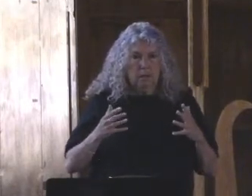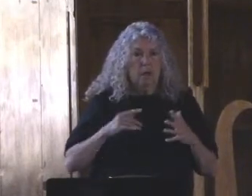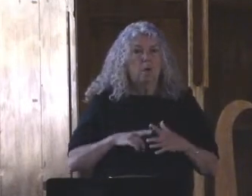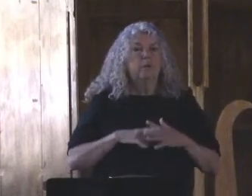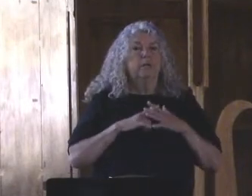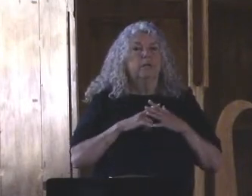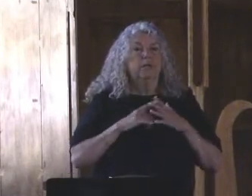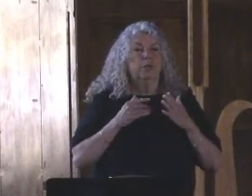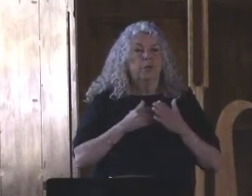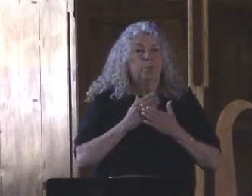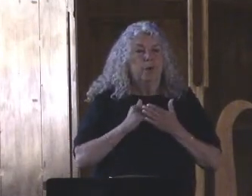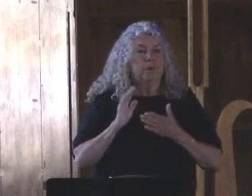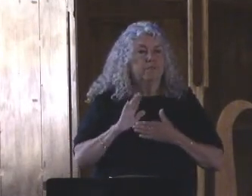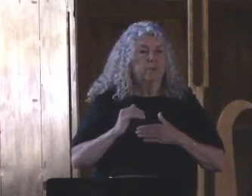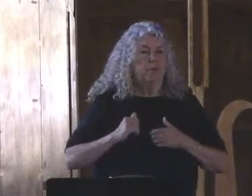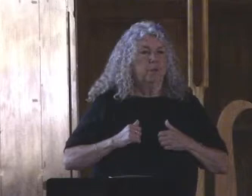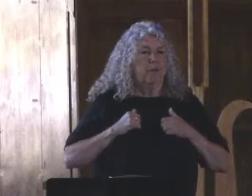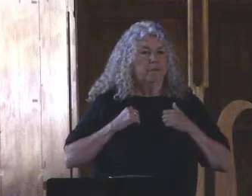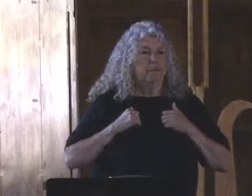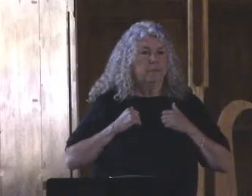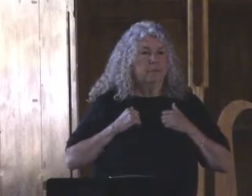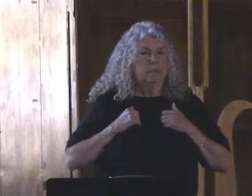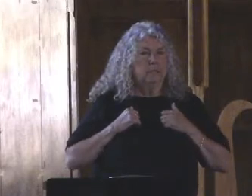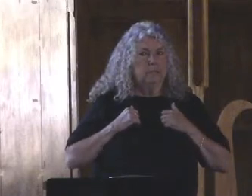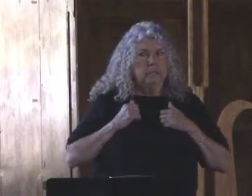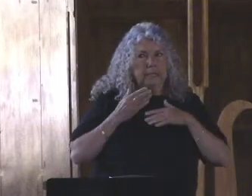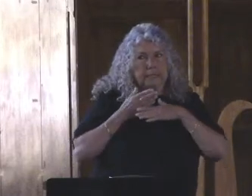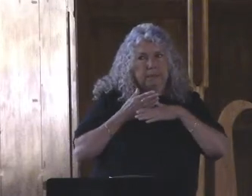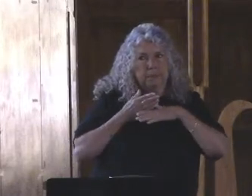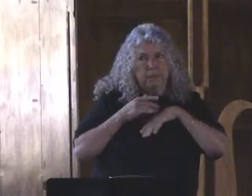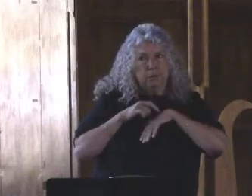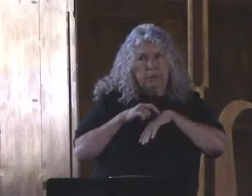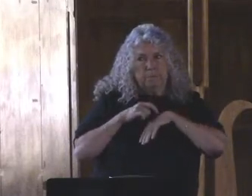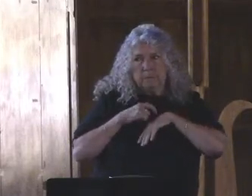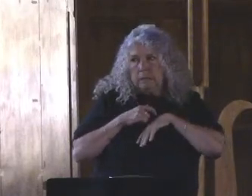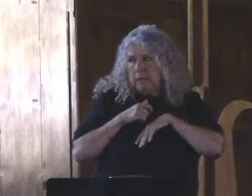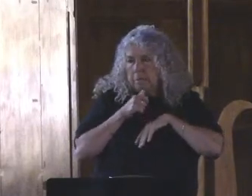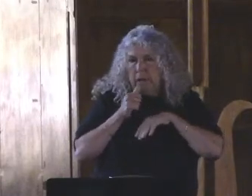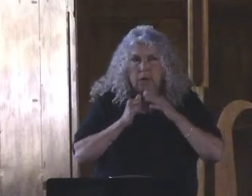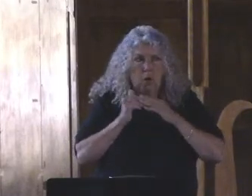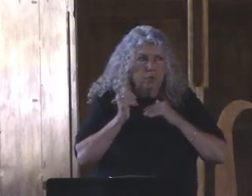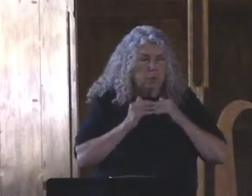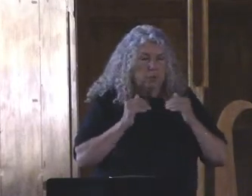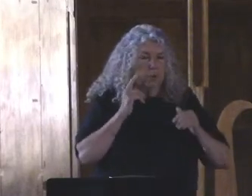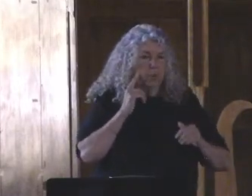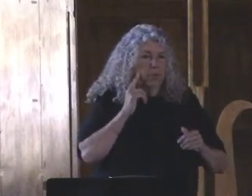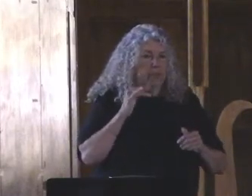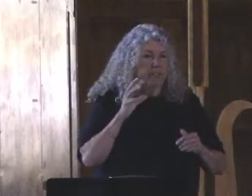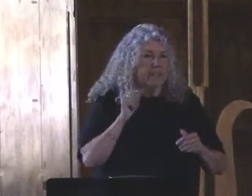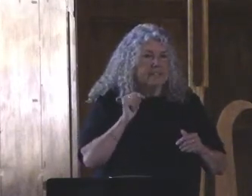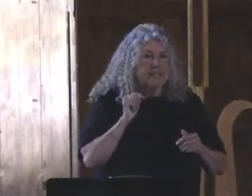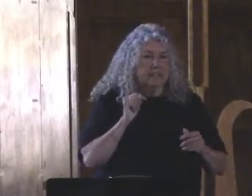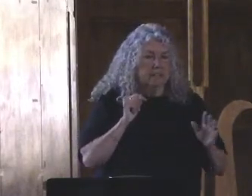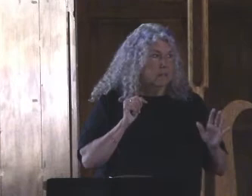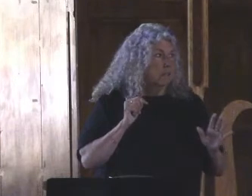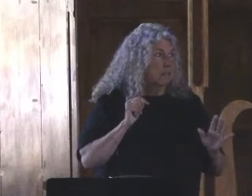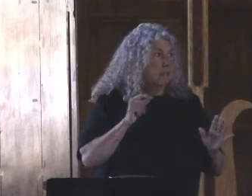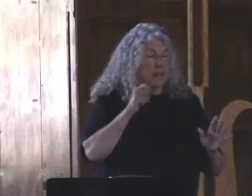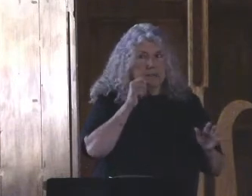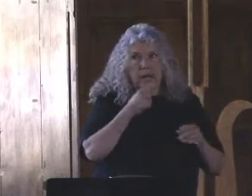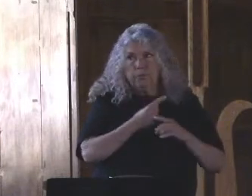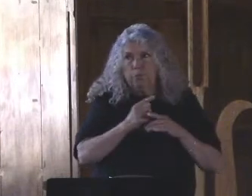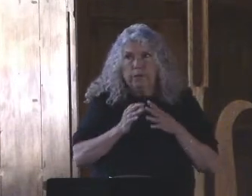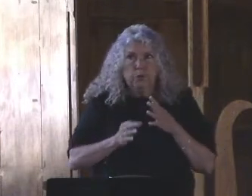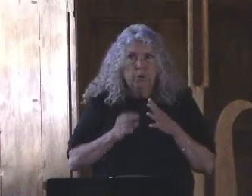begin a new stage of life, there's always that in-between time when it feels uncomfortable and we think, this is it, okay, this is not the